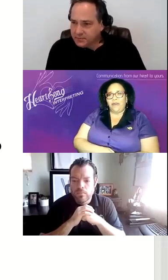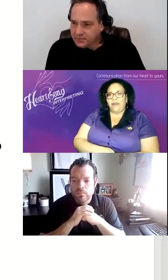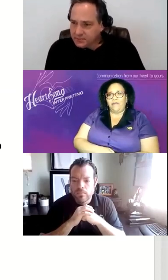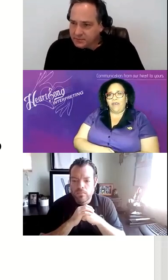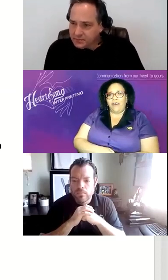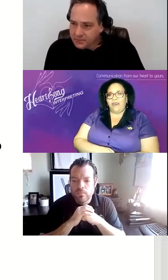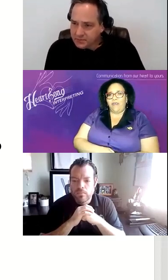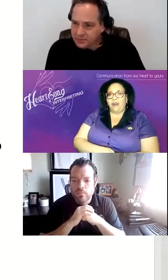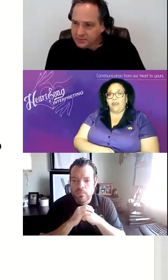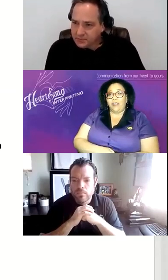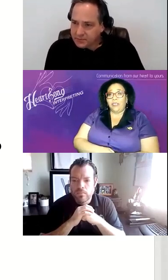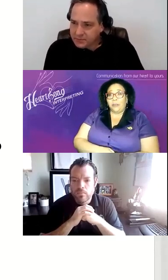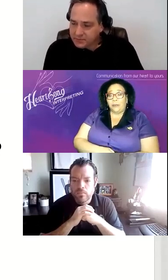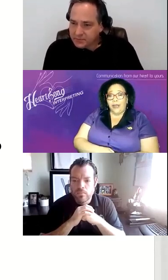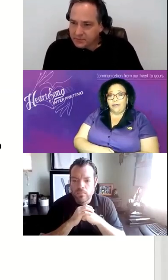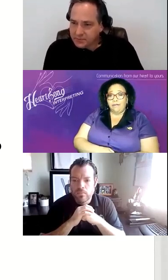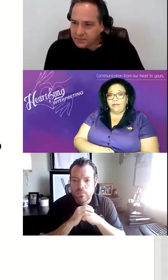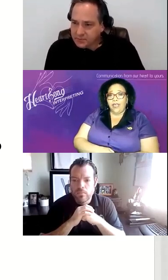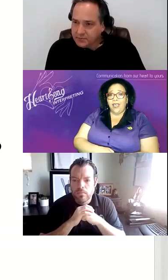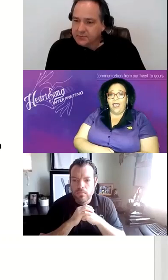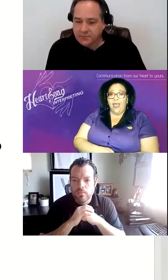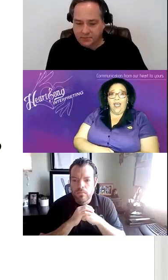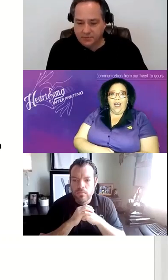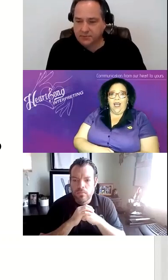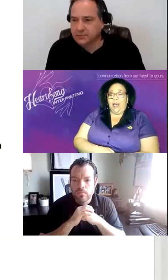am the owner and founder of Heartsong Interpreting.